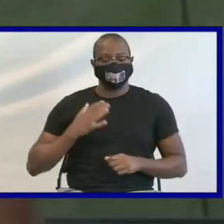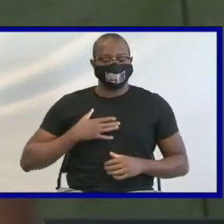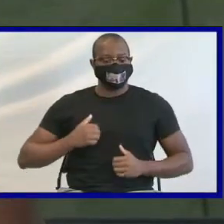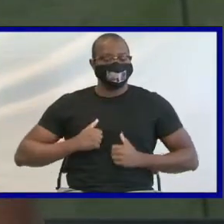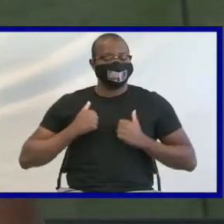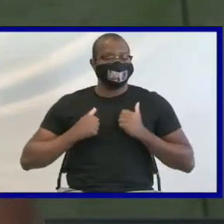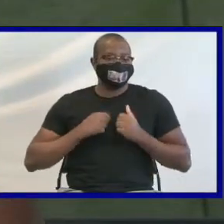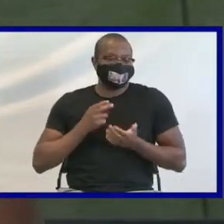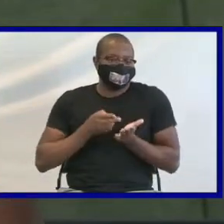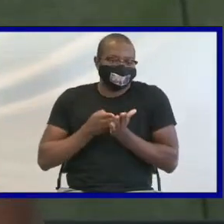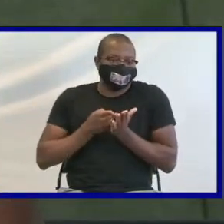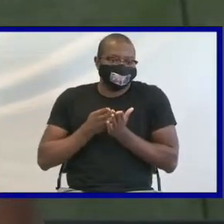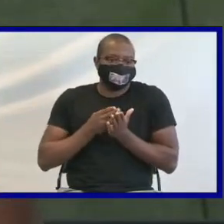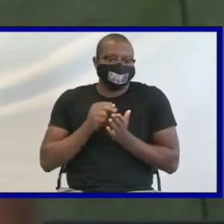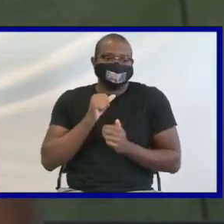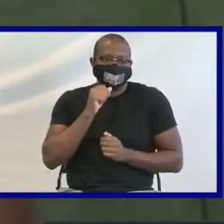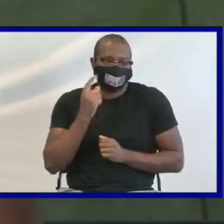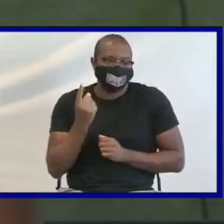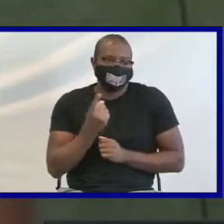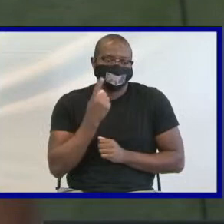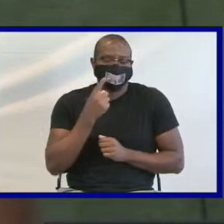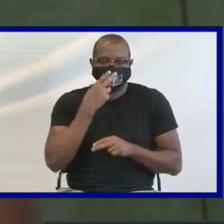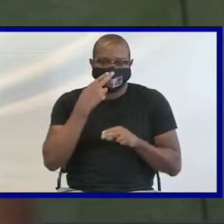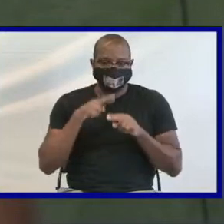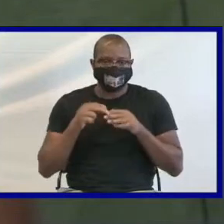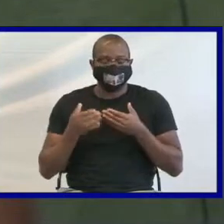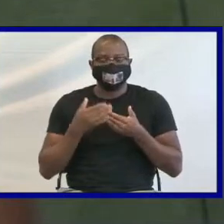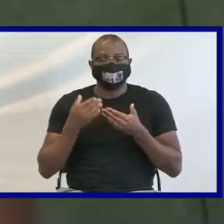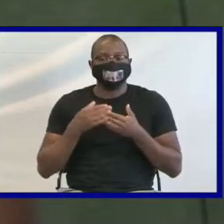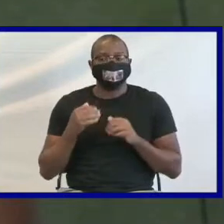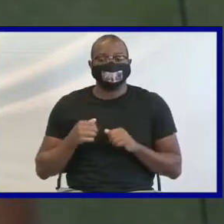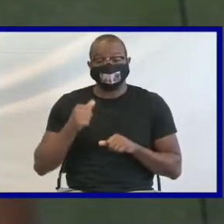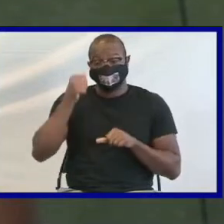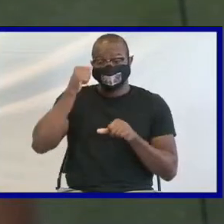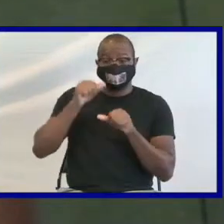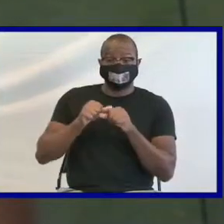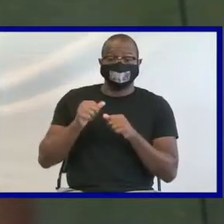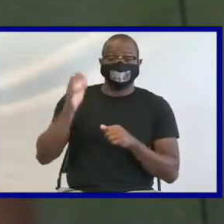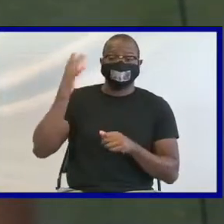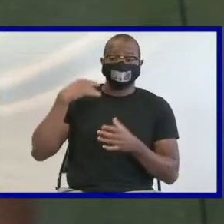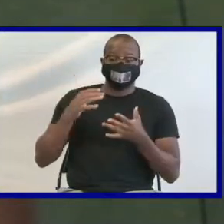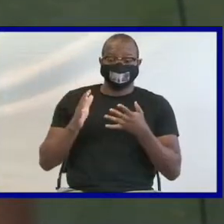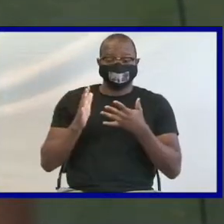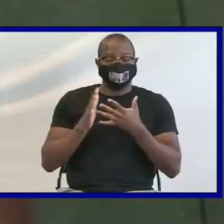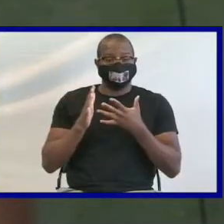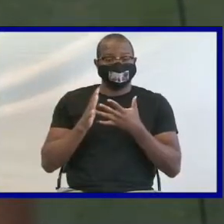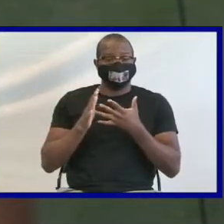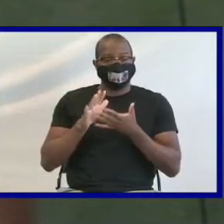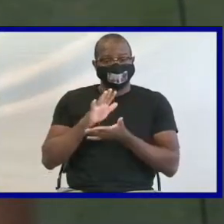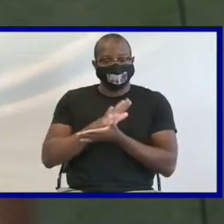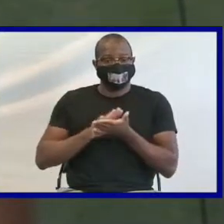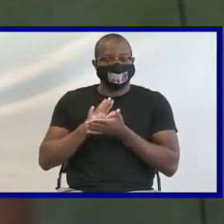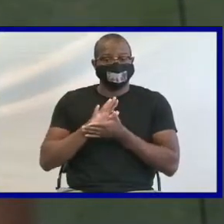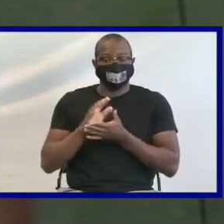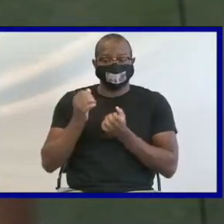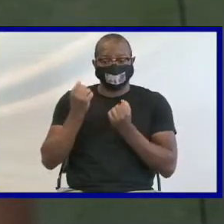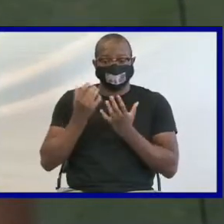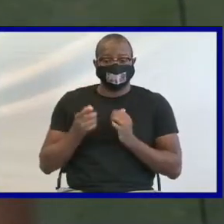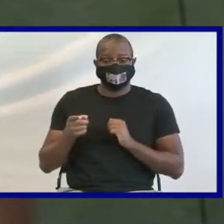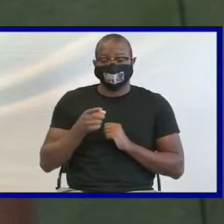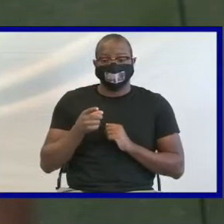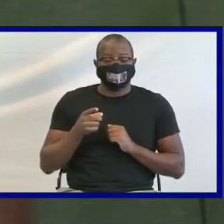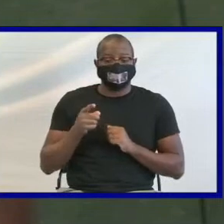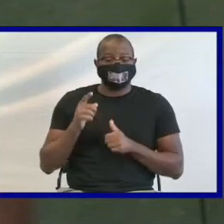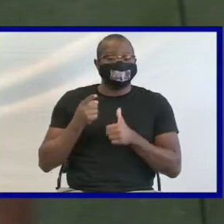not always easy and fun. Remember coming to college as a freshman? For some of us, it was our first time being away